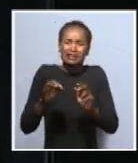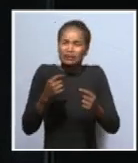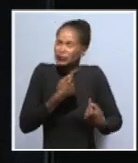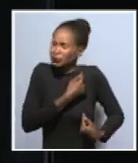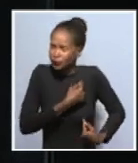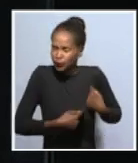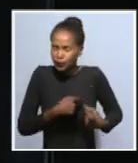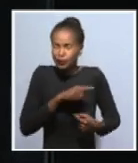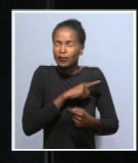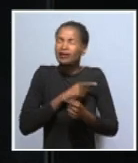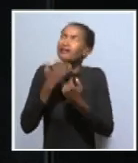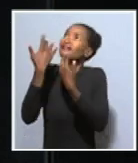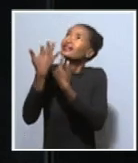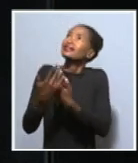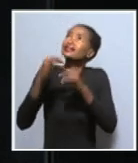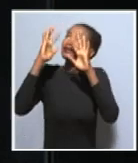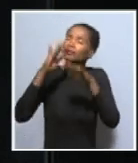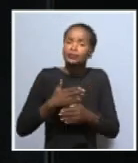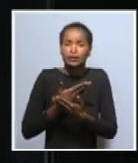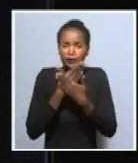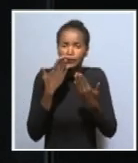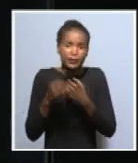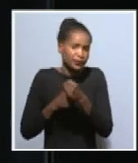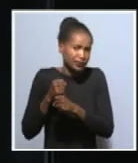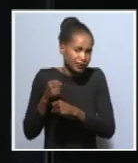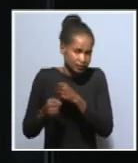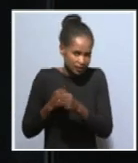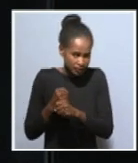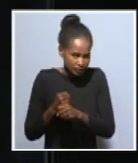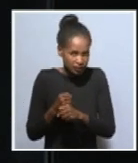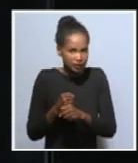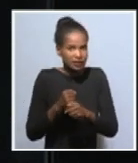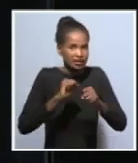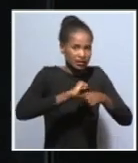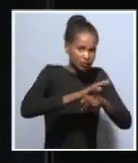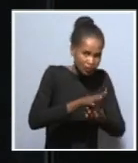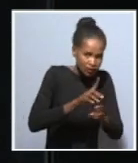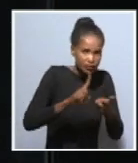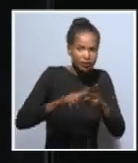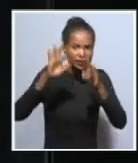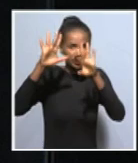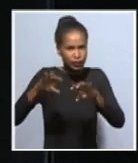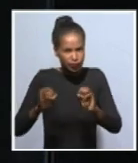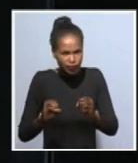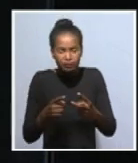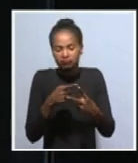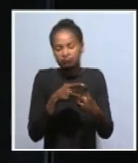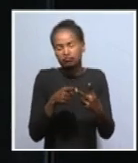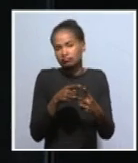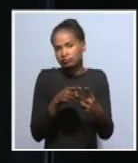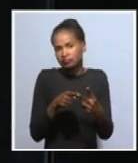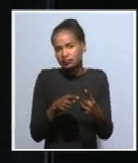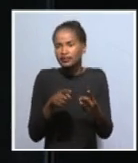One of the biggest problems that we are facing in the industry is that the